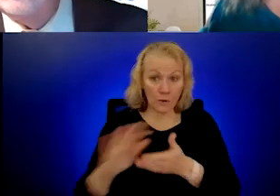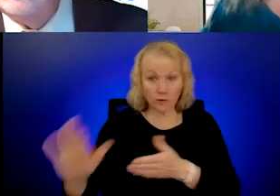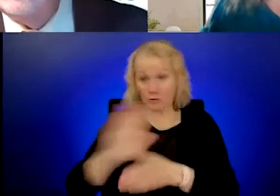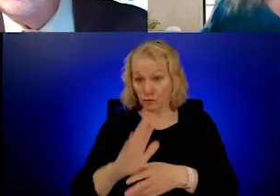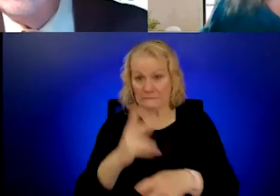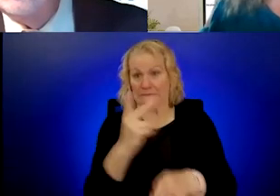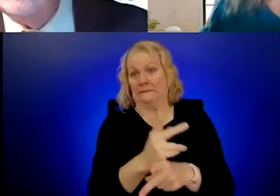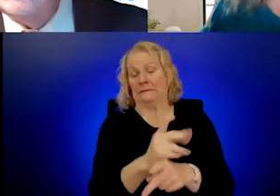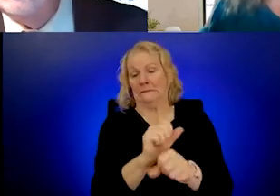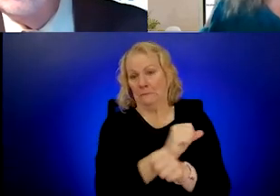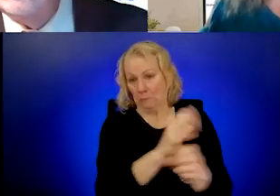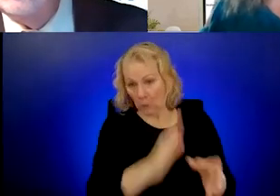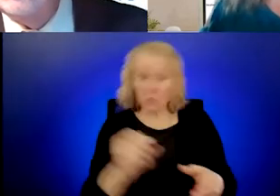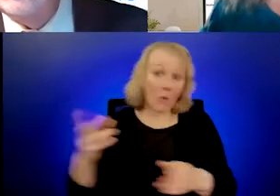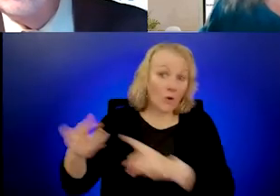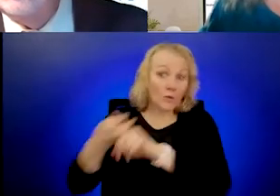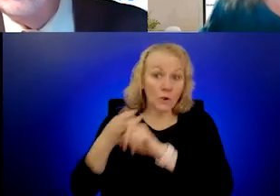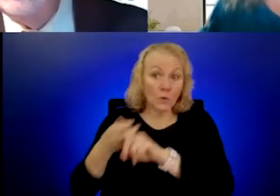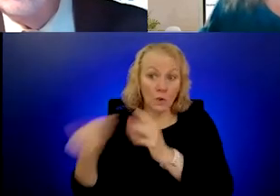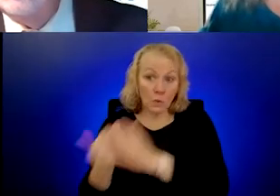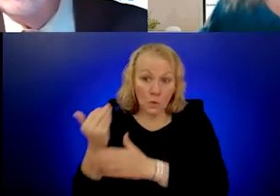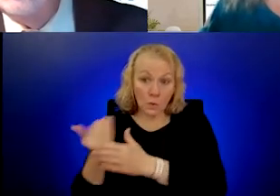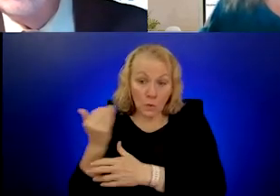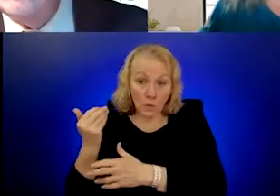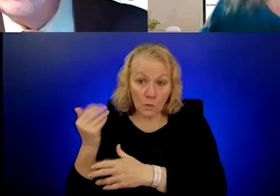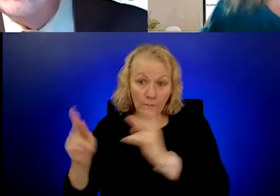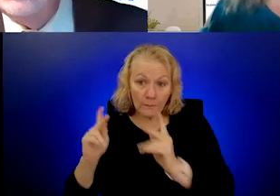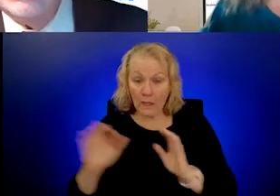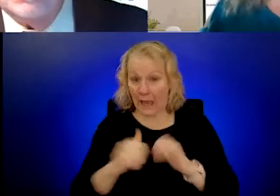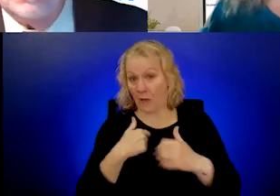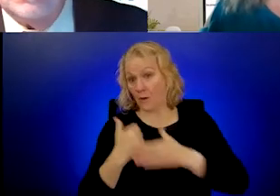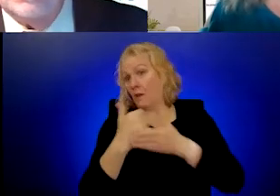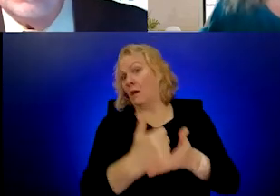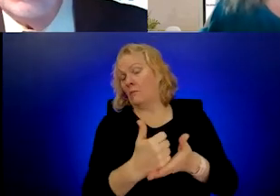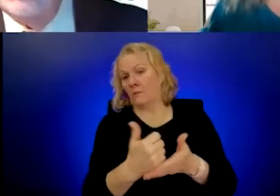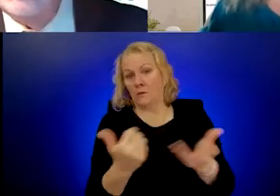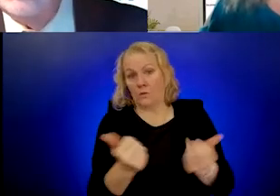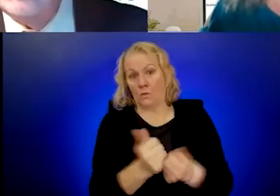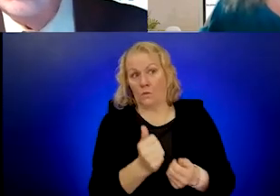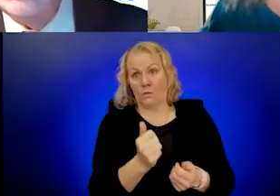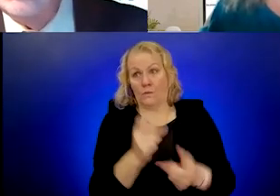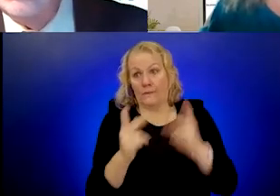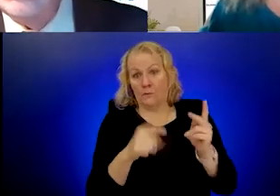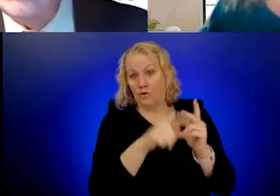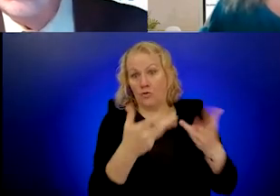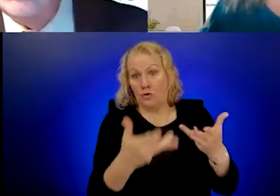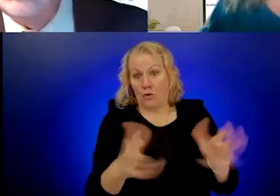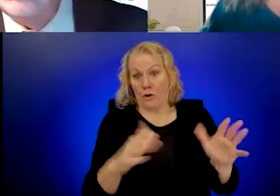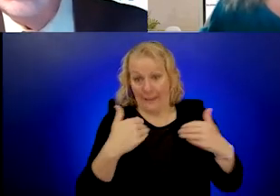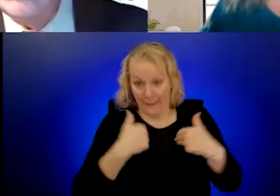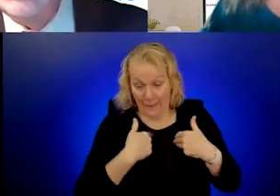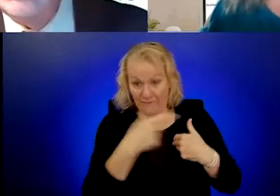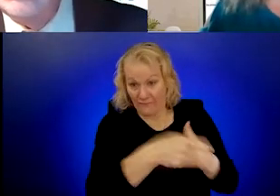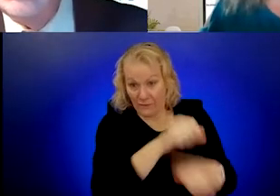retention, how we can help you with recruiting, how we can help you with people that you have currently working for you